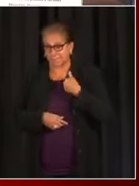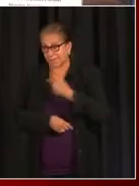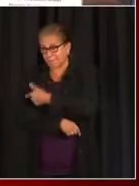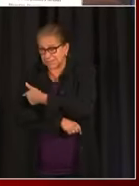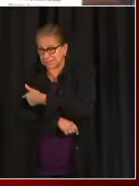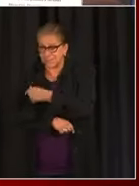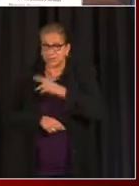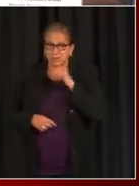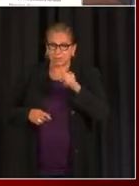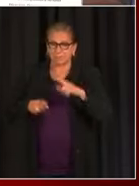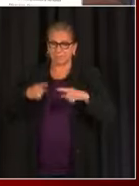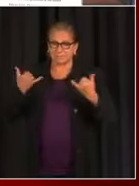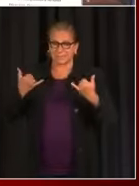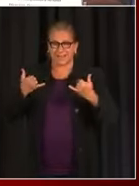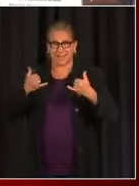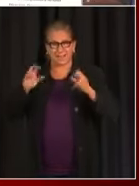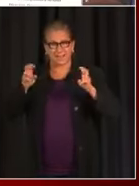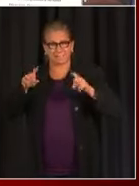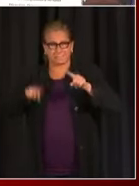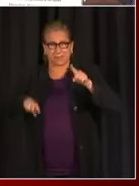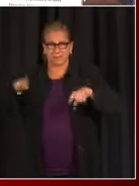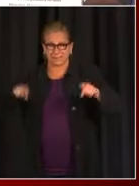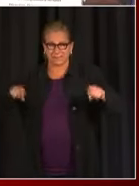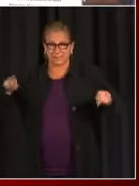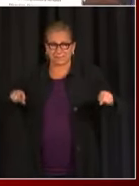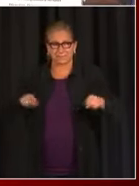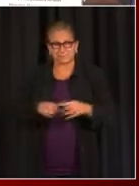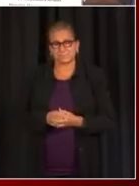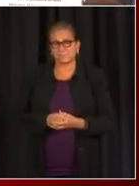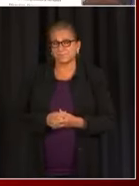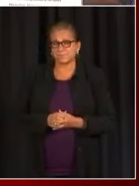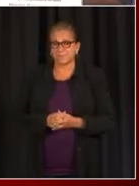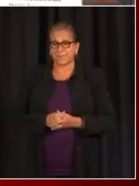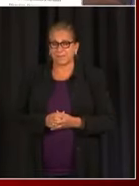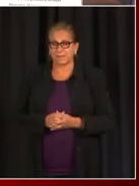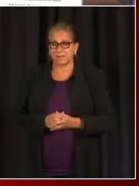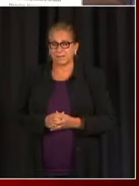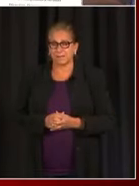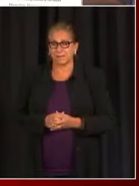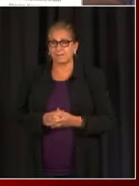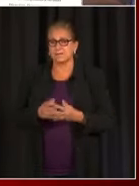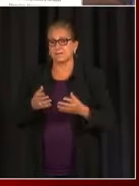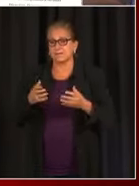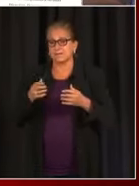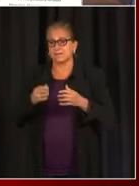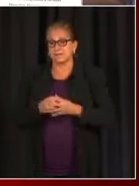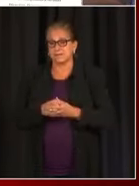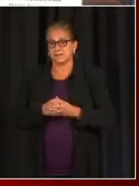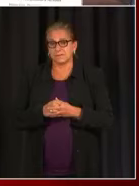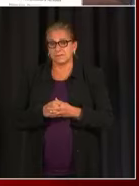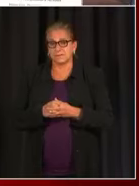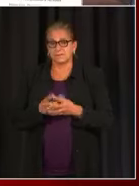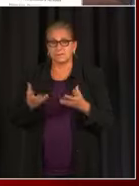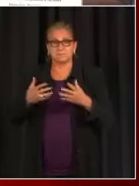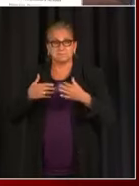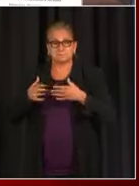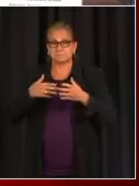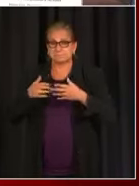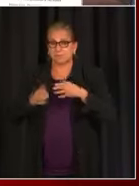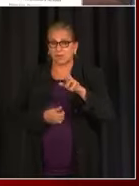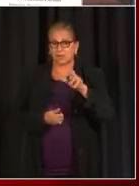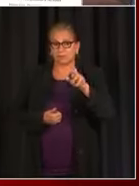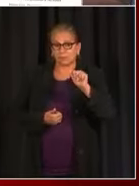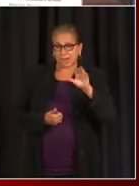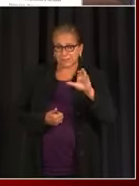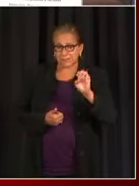disparities in who is getting infected in the District of Columbia, both from a race and ethnic perspective as